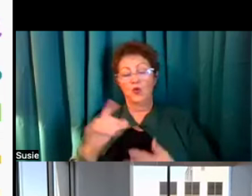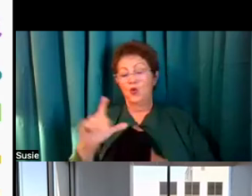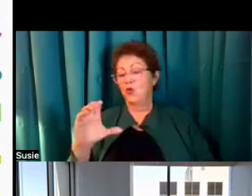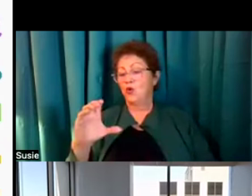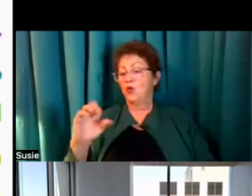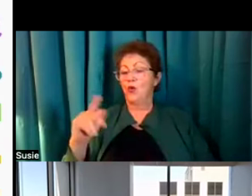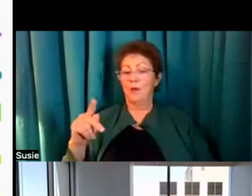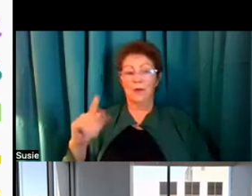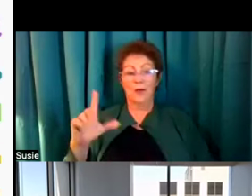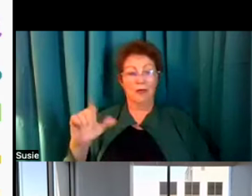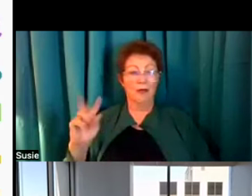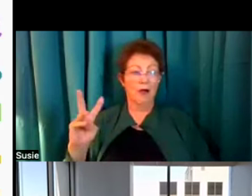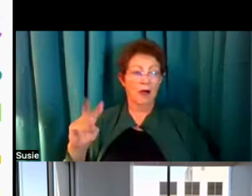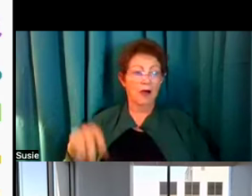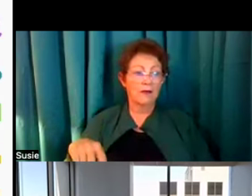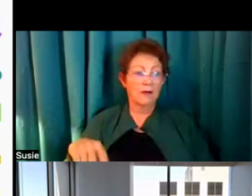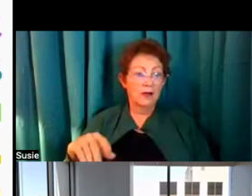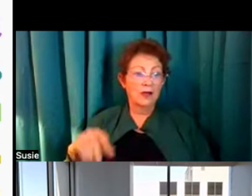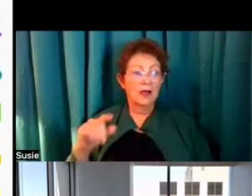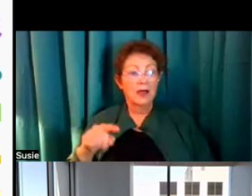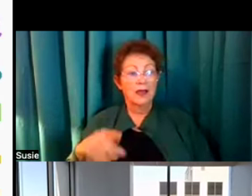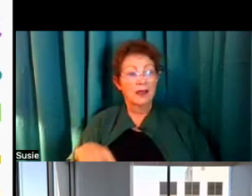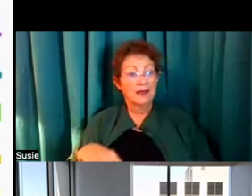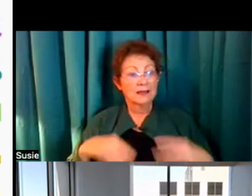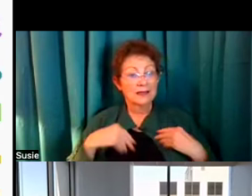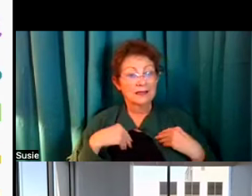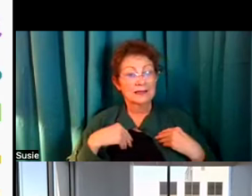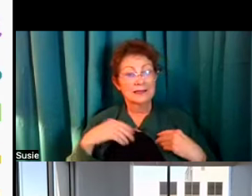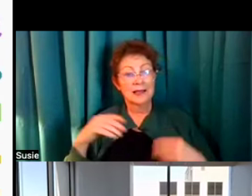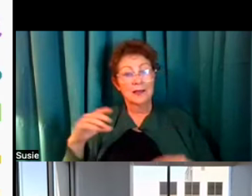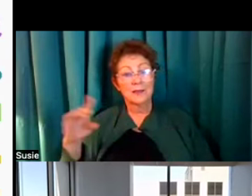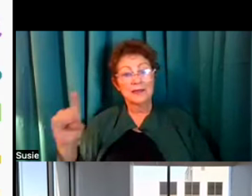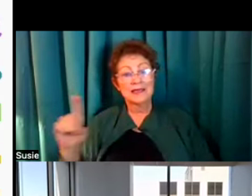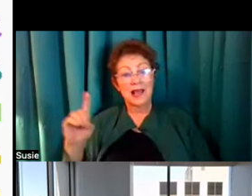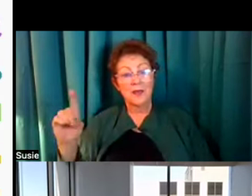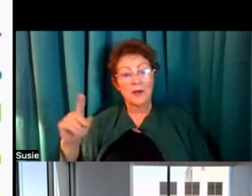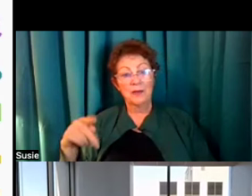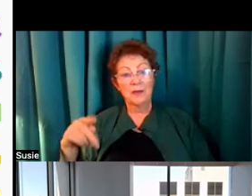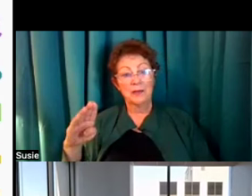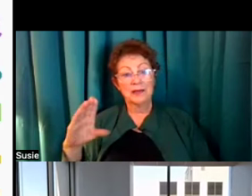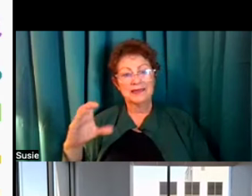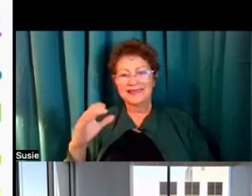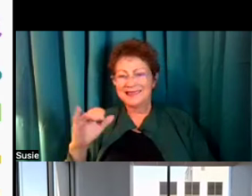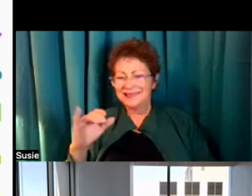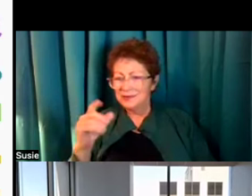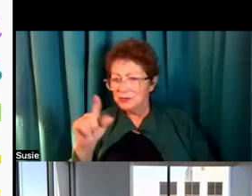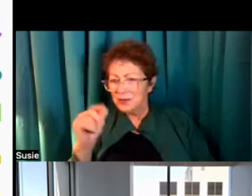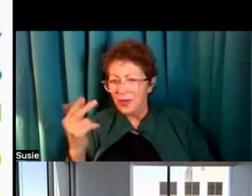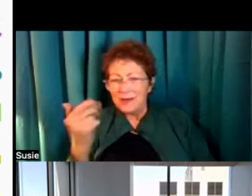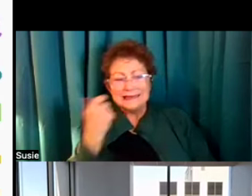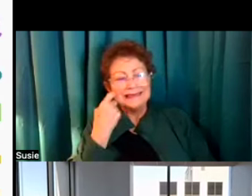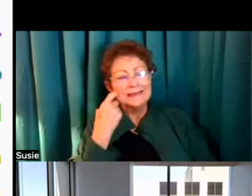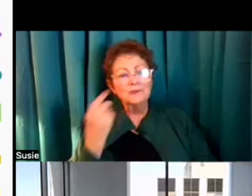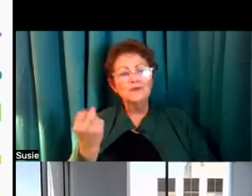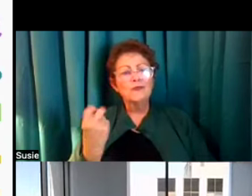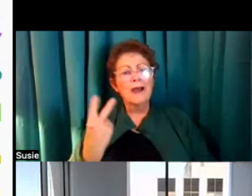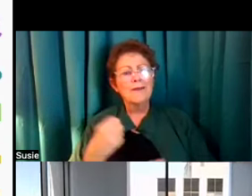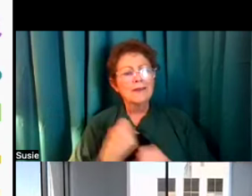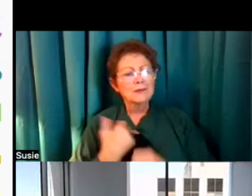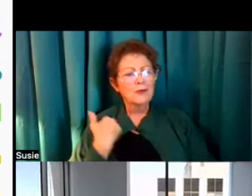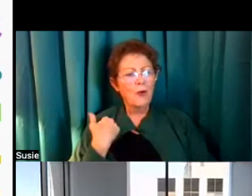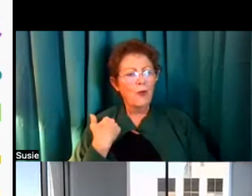Delaware PBC was adopted in 2013. So, that's only 12 years ago. Just say